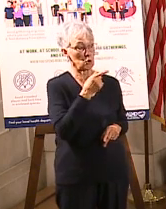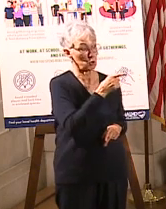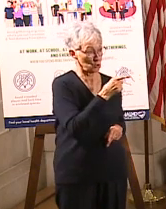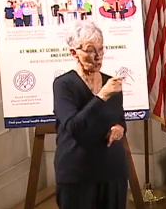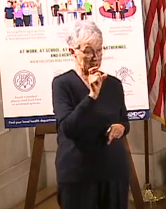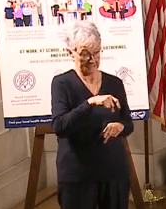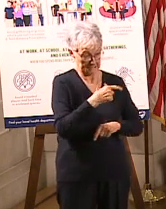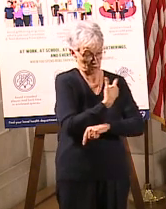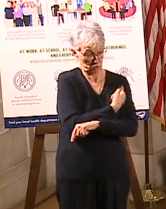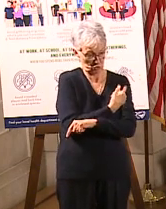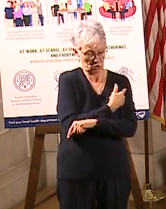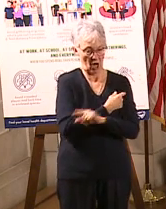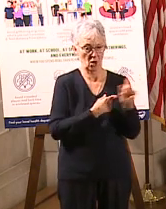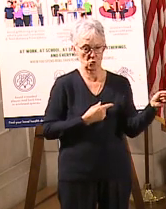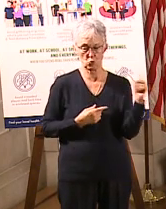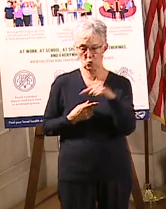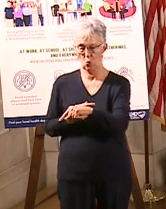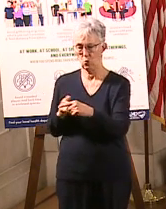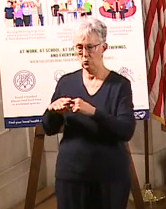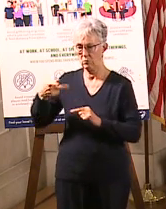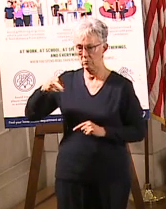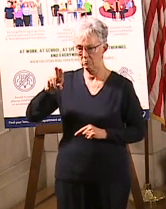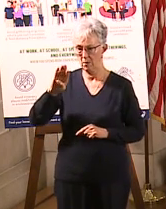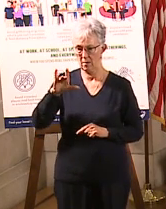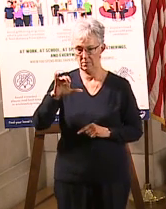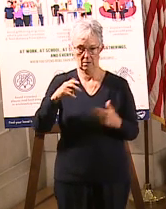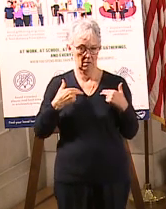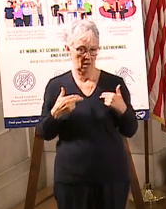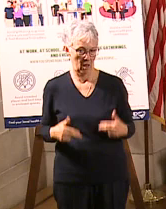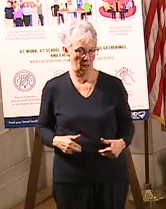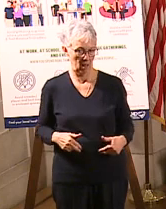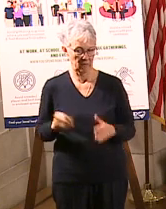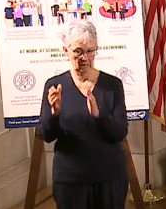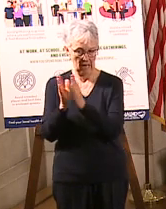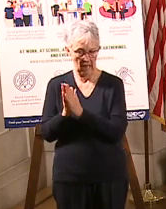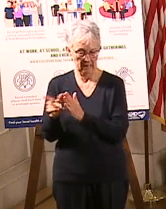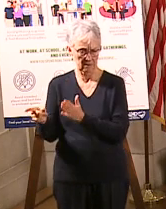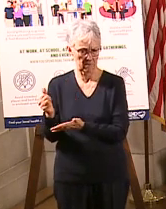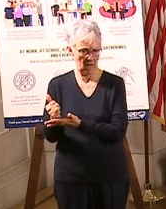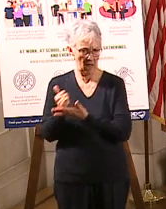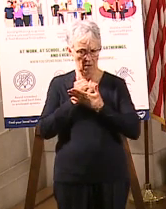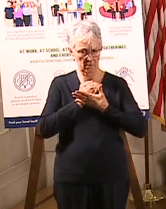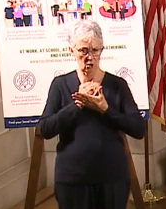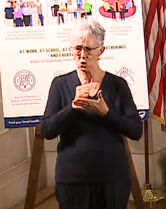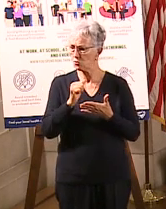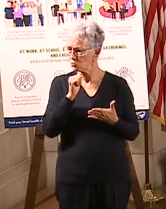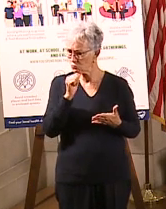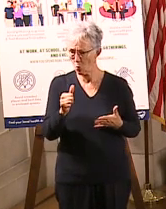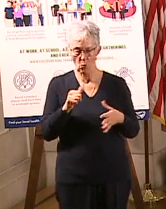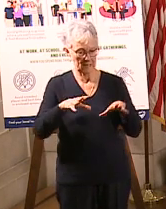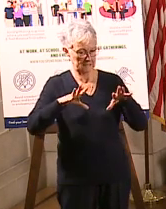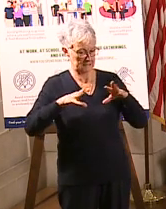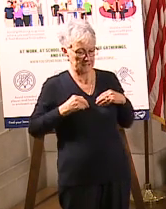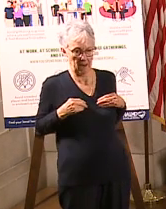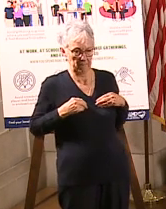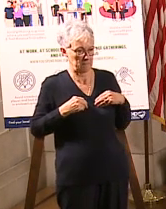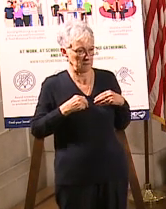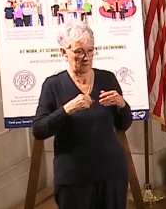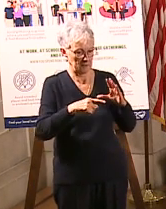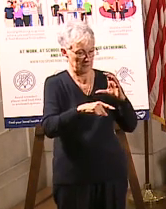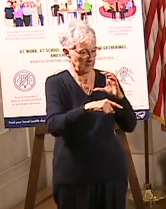one of your public health agencies and ask for direction. Do not receive a solicitation and somehow provide